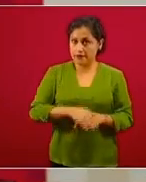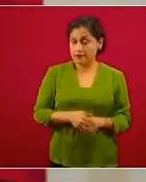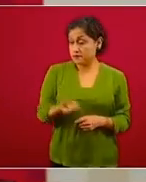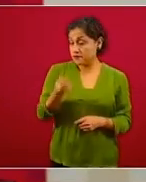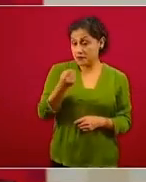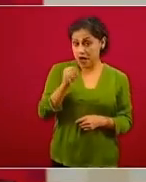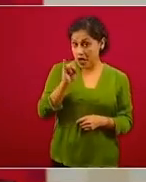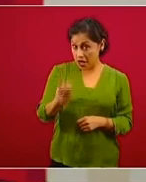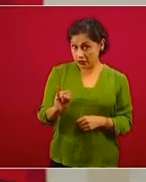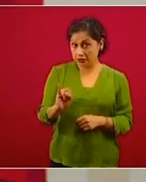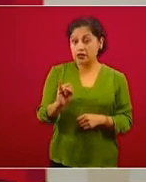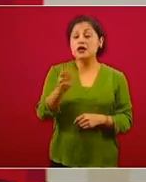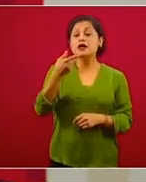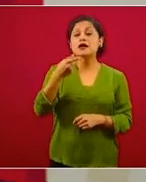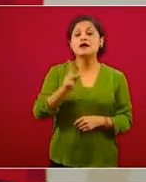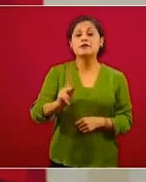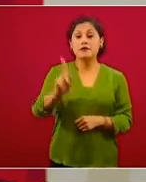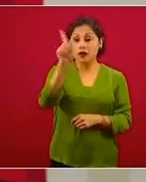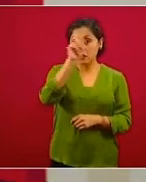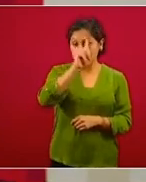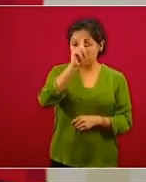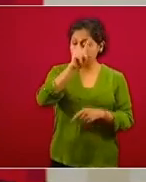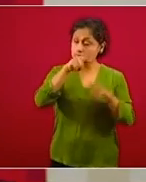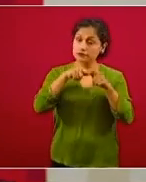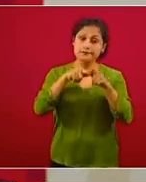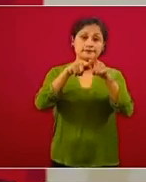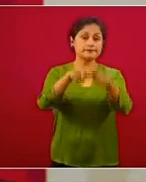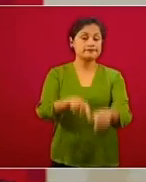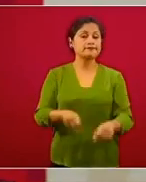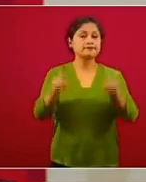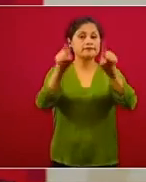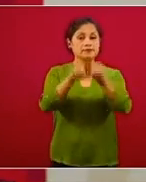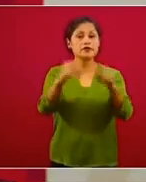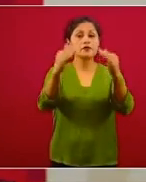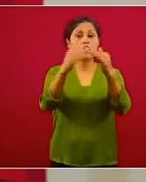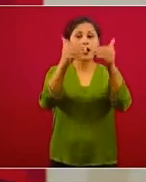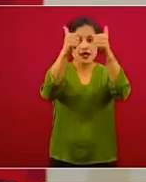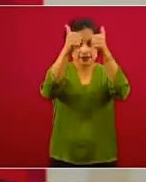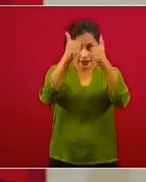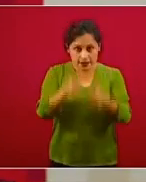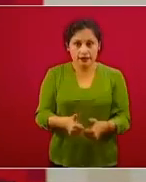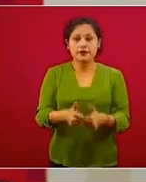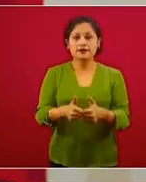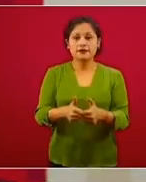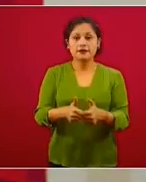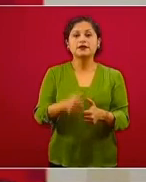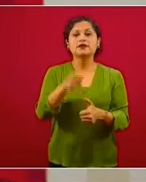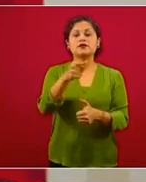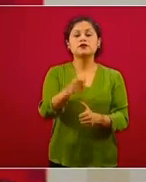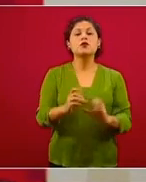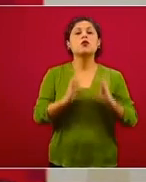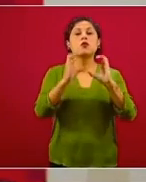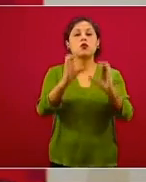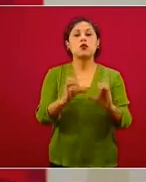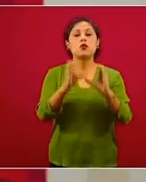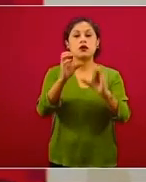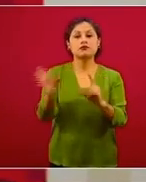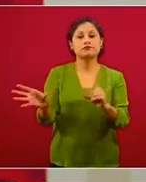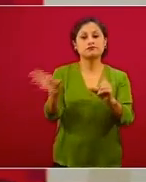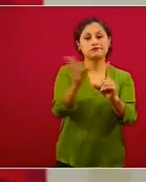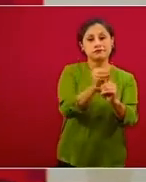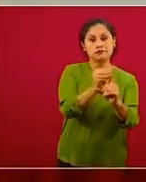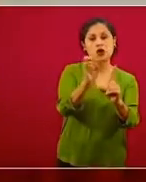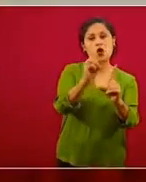a temporary reorganization of its protocols so they can provide treatment to patients that are not medically